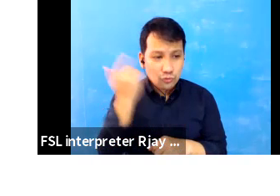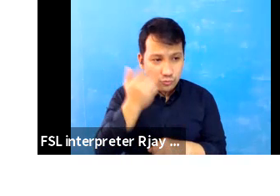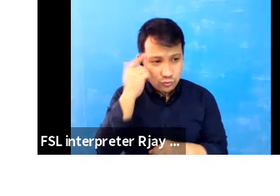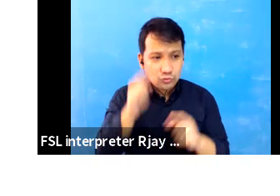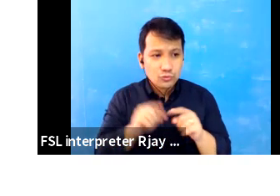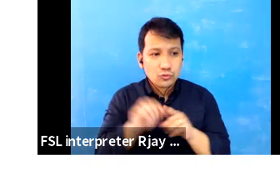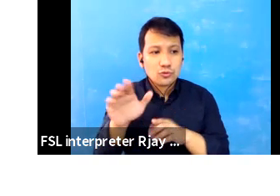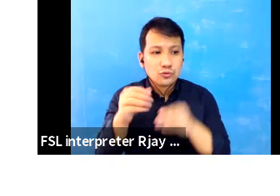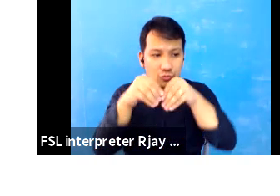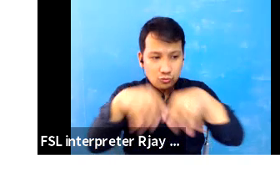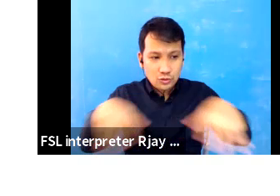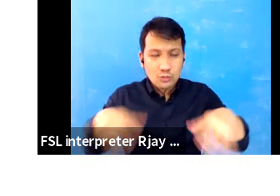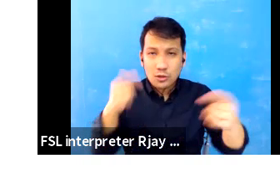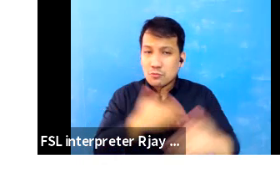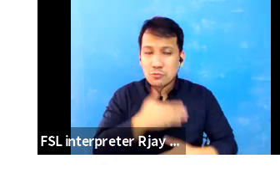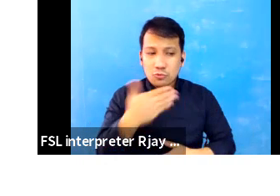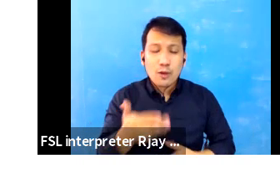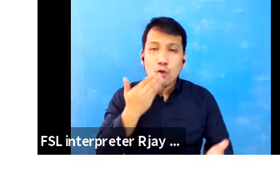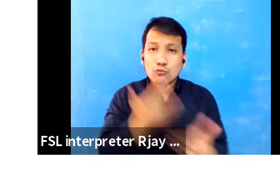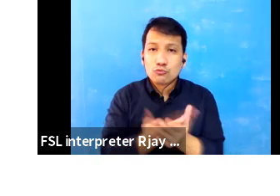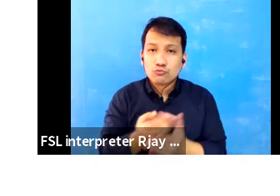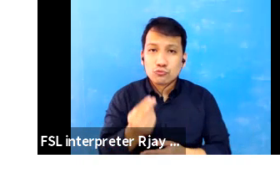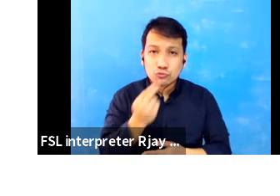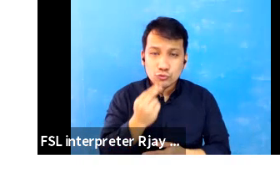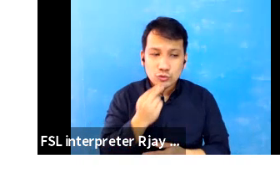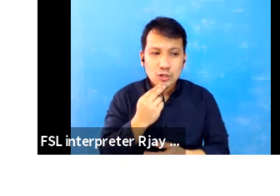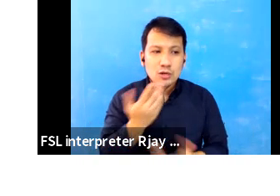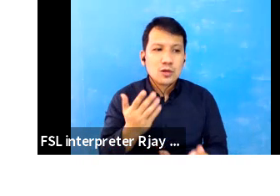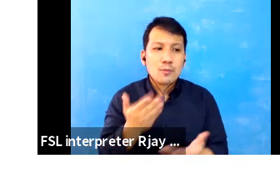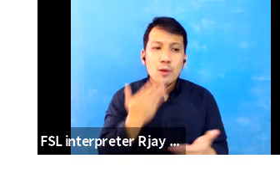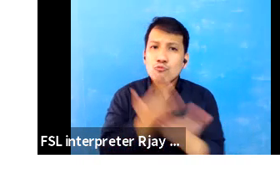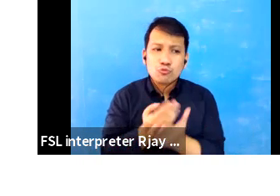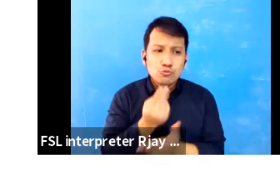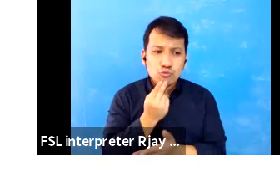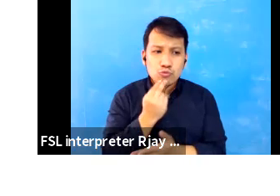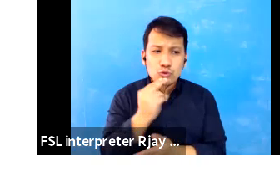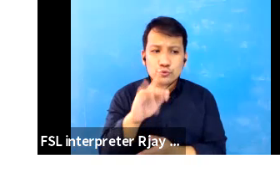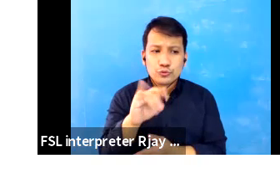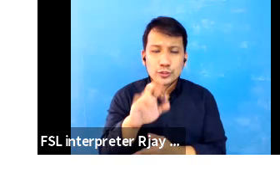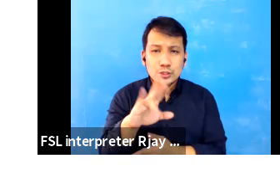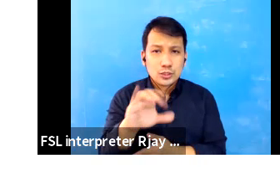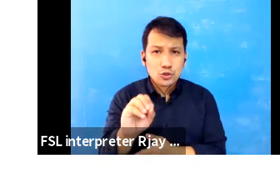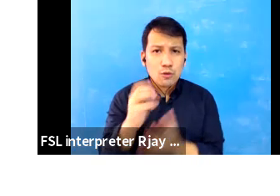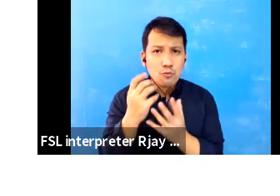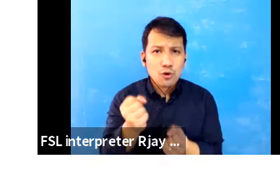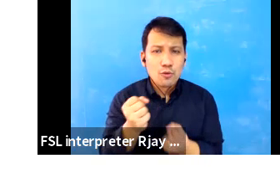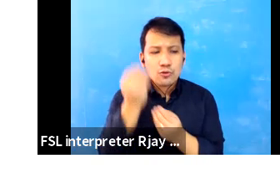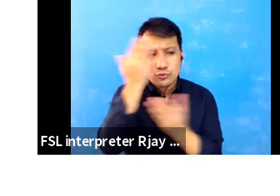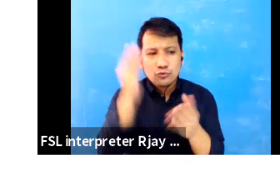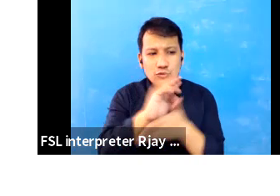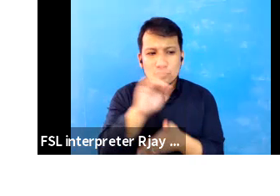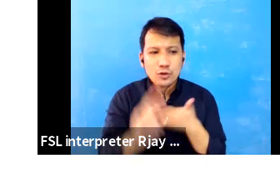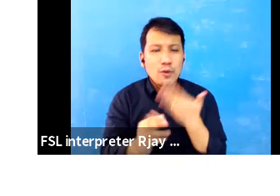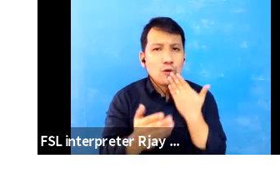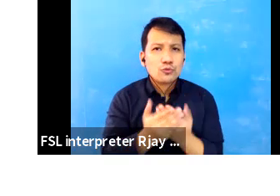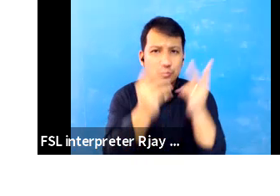our objectives for good nutrition, because we realize that good nutrition will result into good